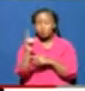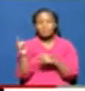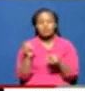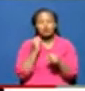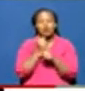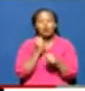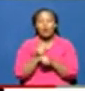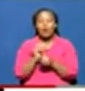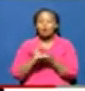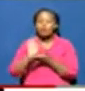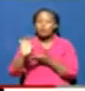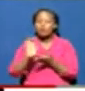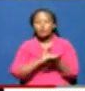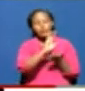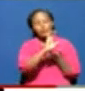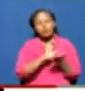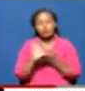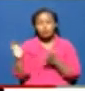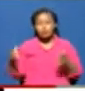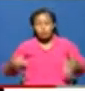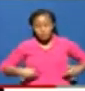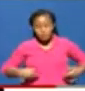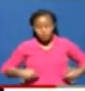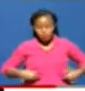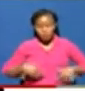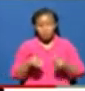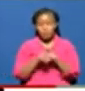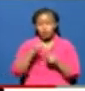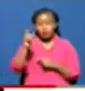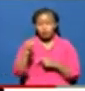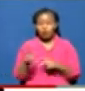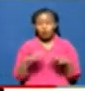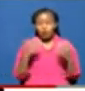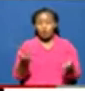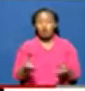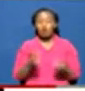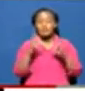you look at platforms, whether they are the local ones or the international ones, you notice that a